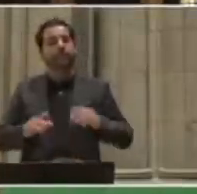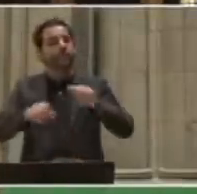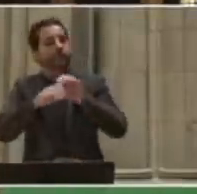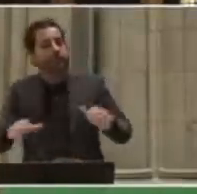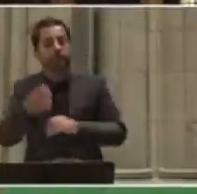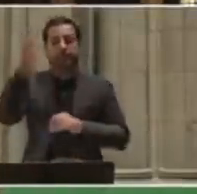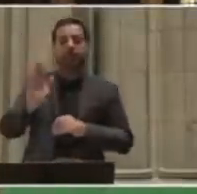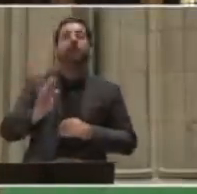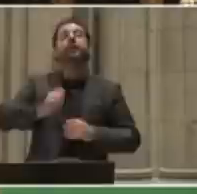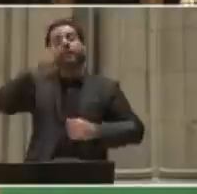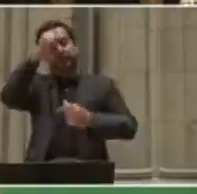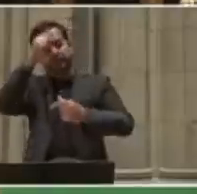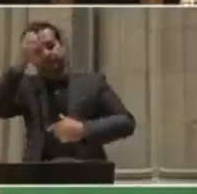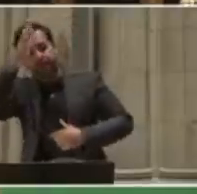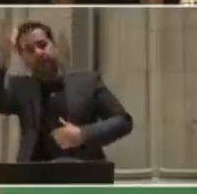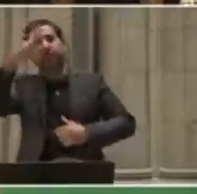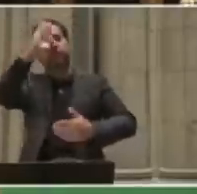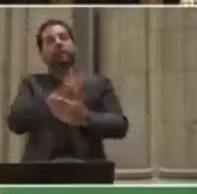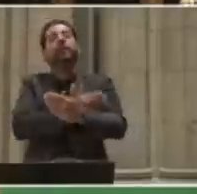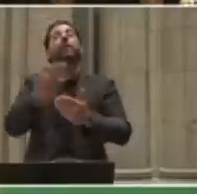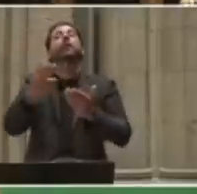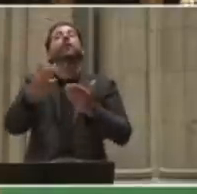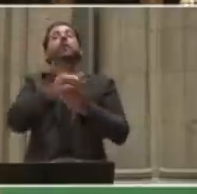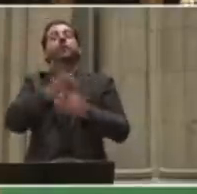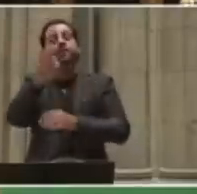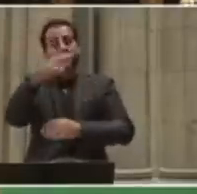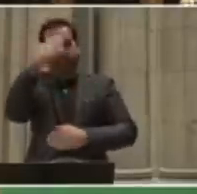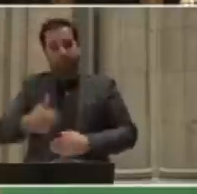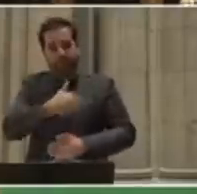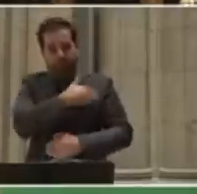Blessed be God, Father, Son, and Holy Spirit.